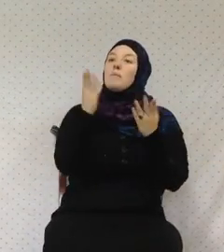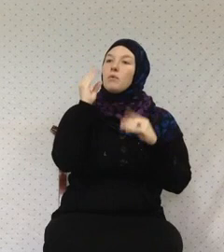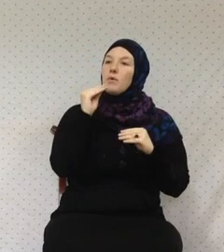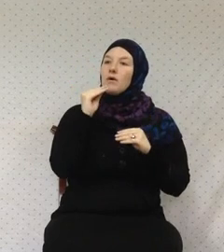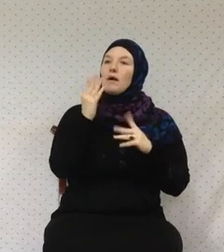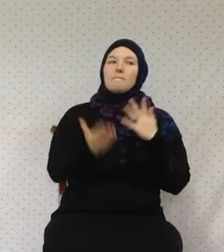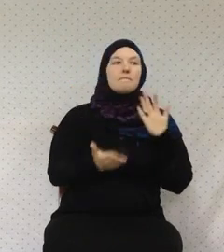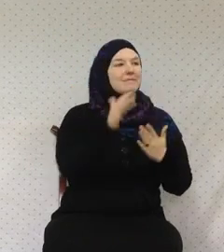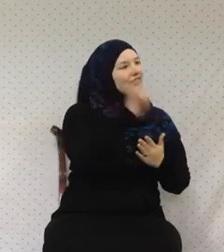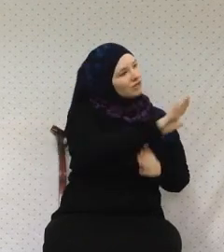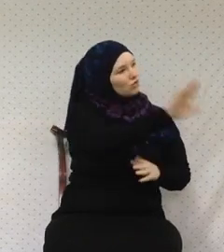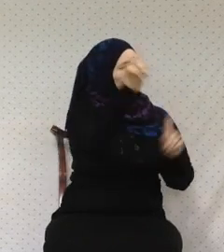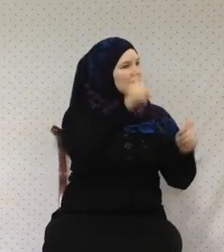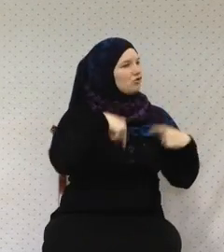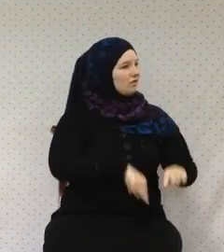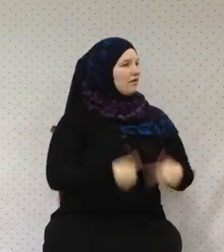test of your life.